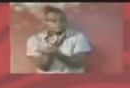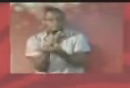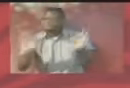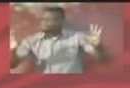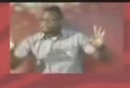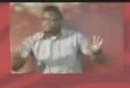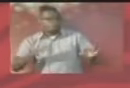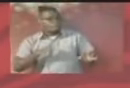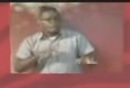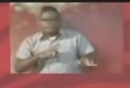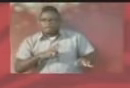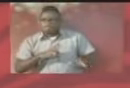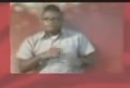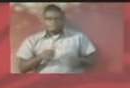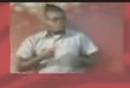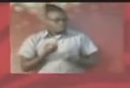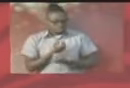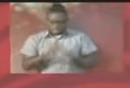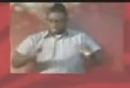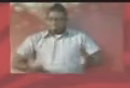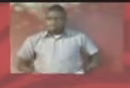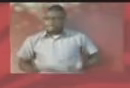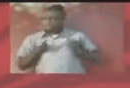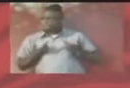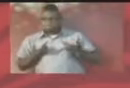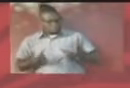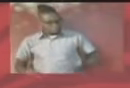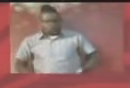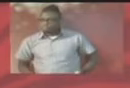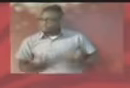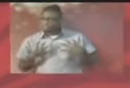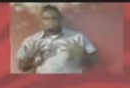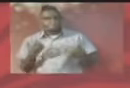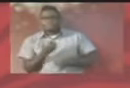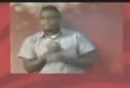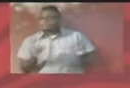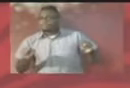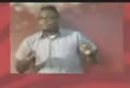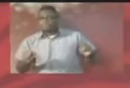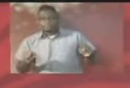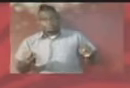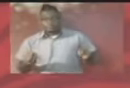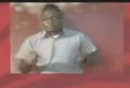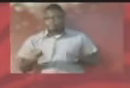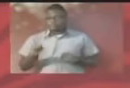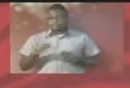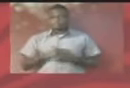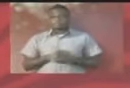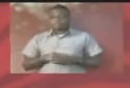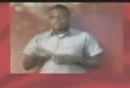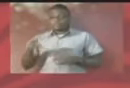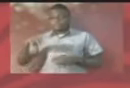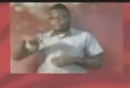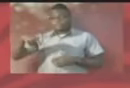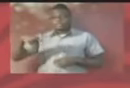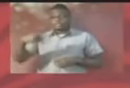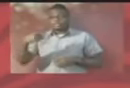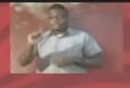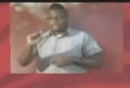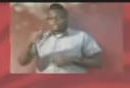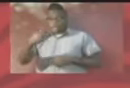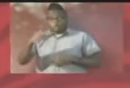saves lives. The World Health Organization, WHO, Pan American Health Organization,